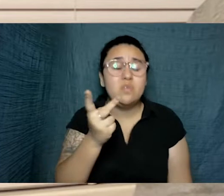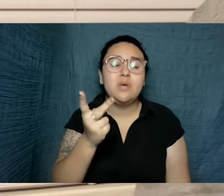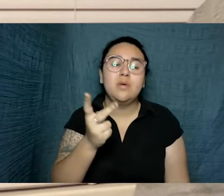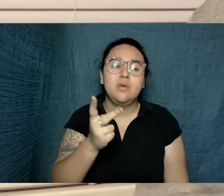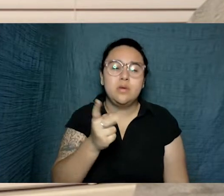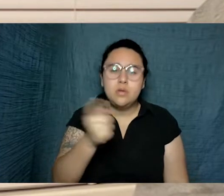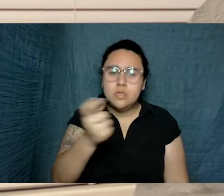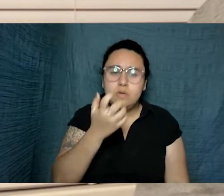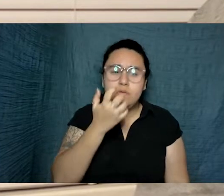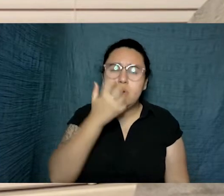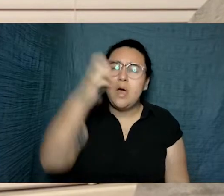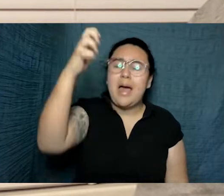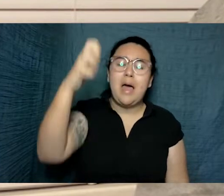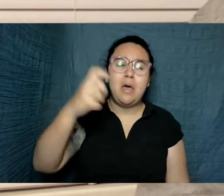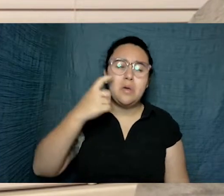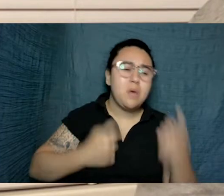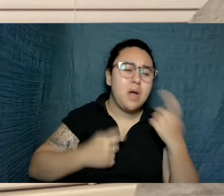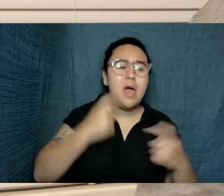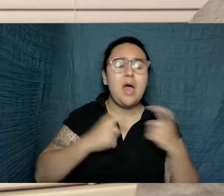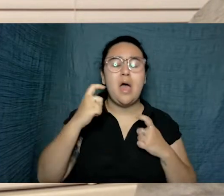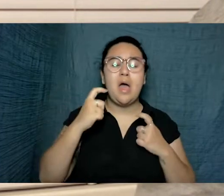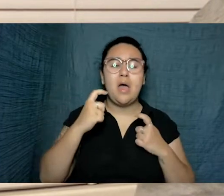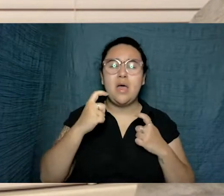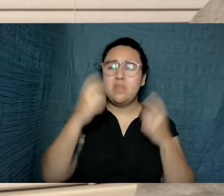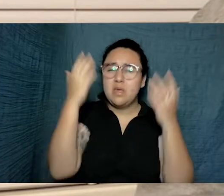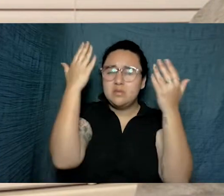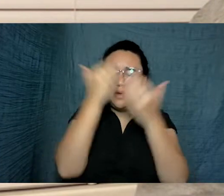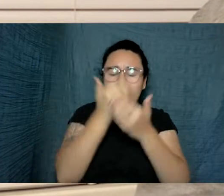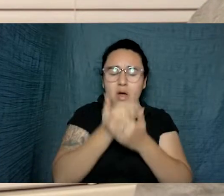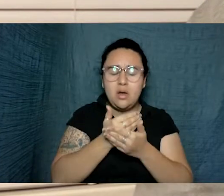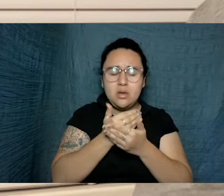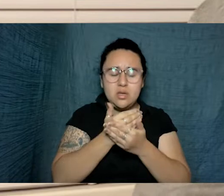But don't you dare howl when I refuse to stitch the white hot darkness back together.